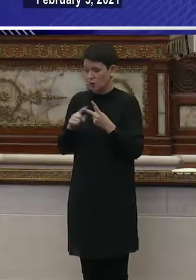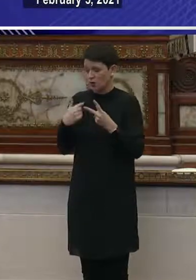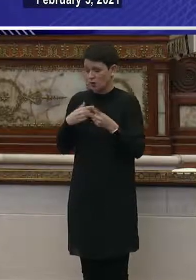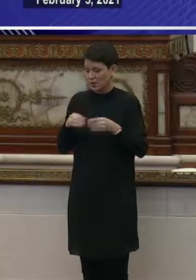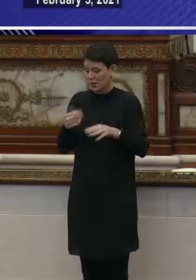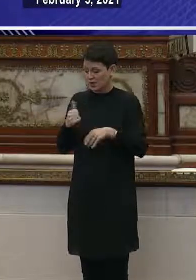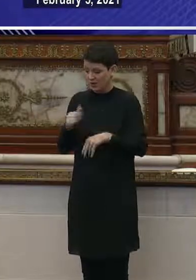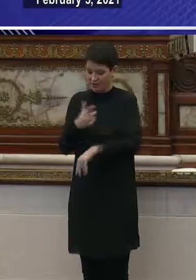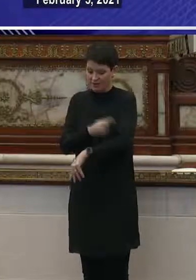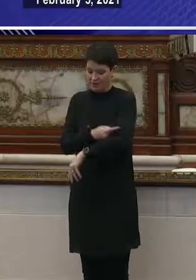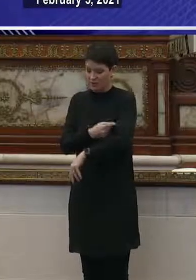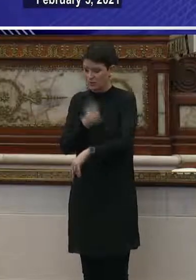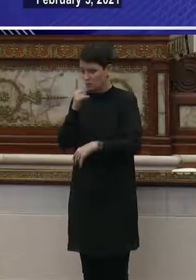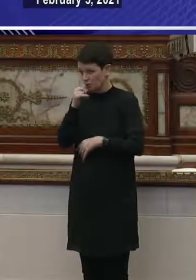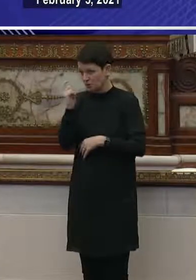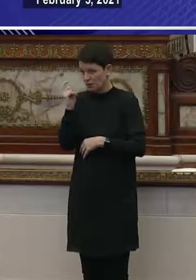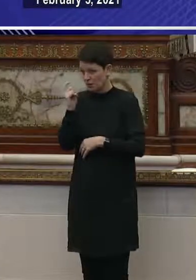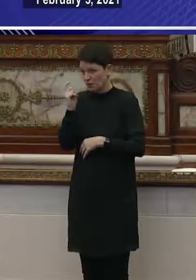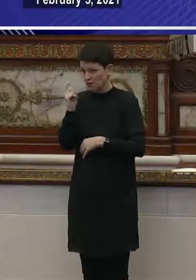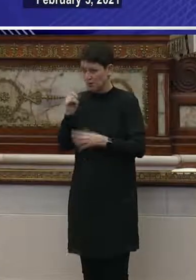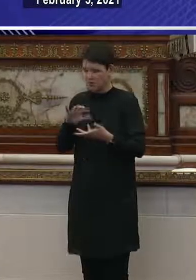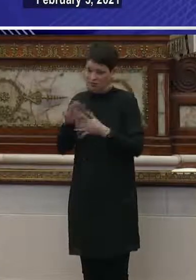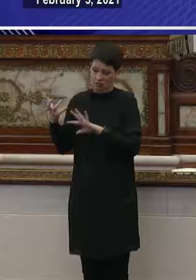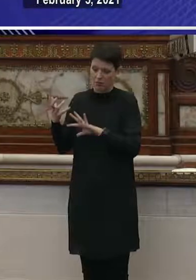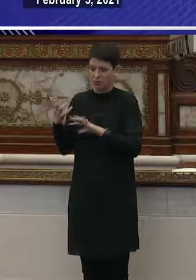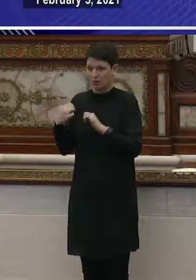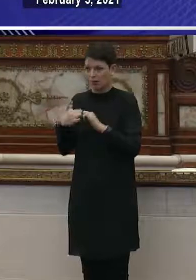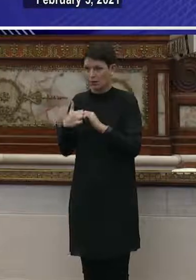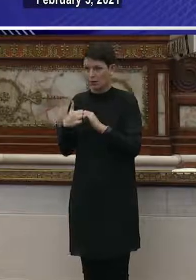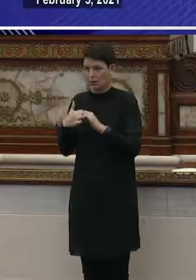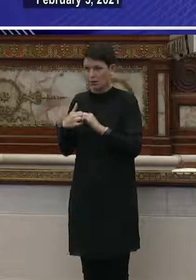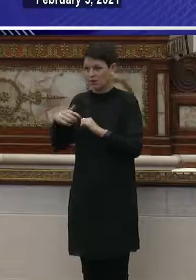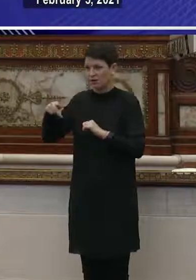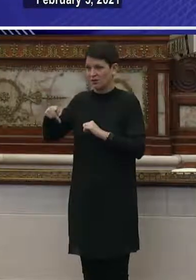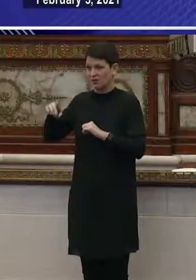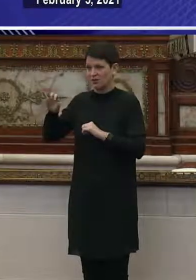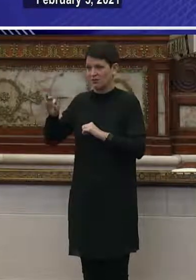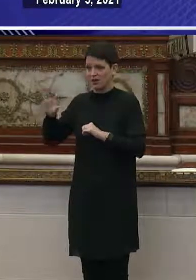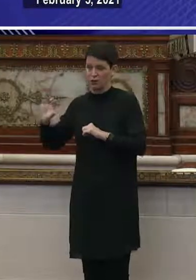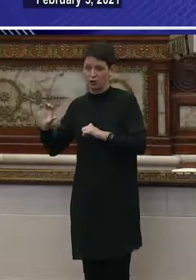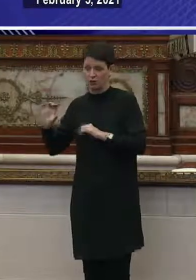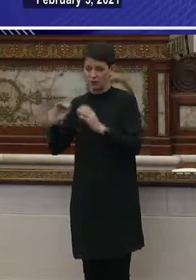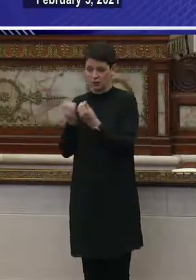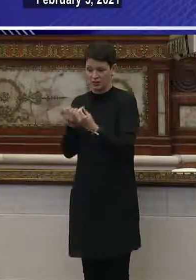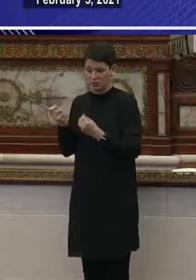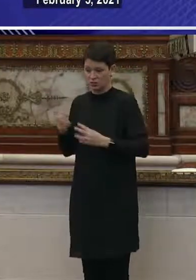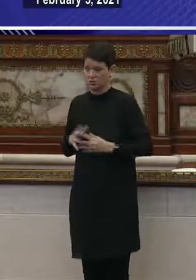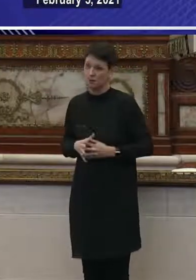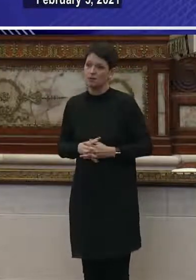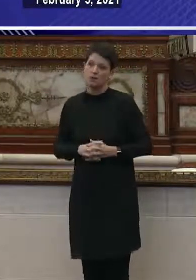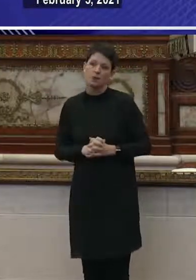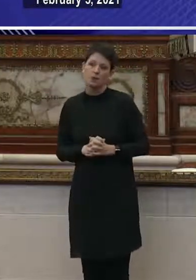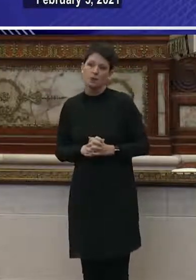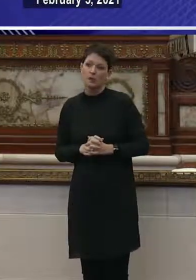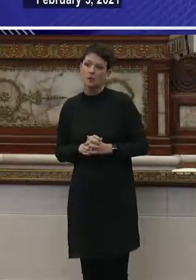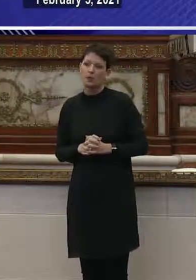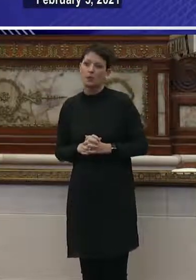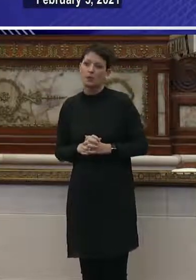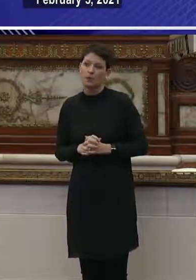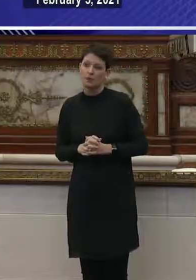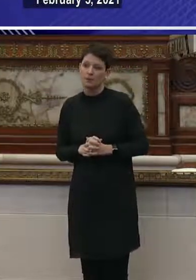any vaccinations because of the debacle with the Philly Fighting COVID organization?